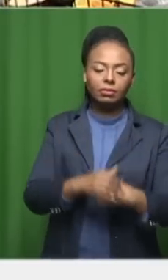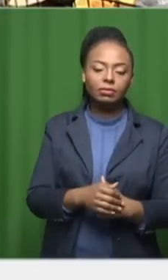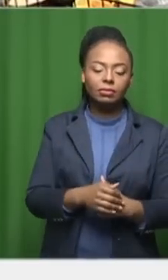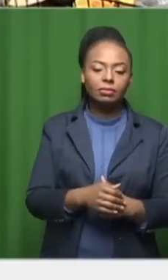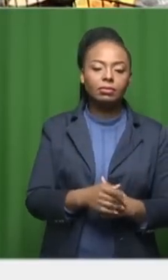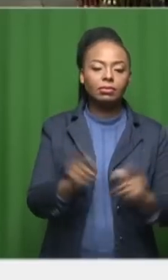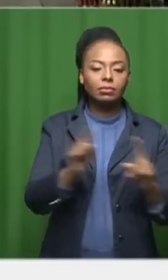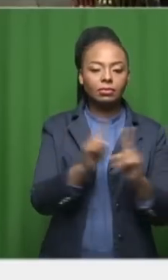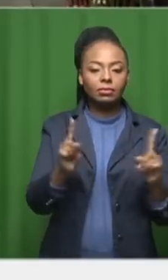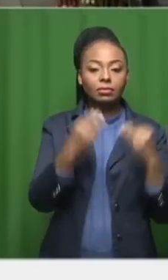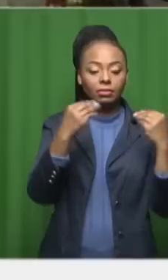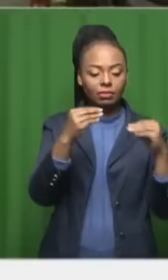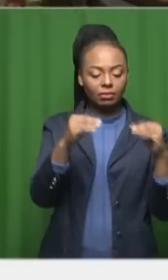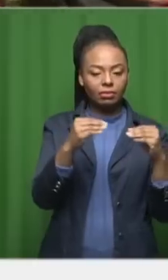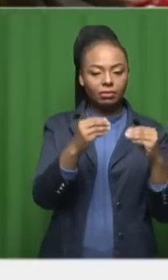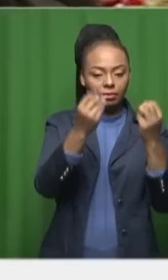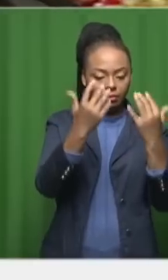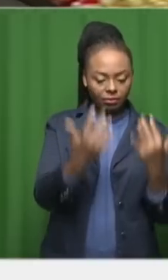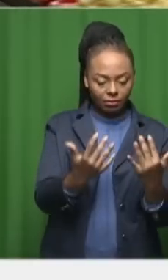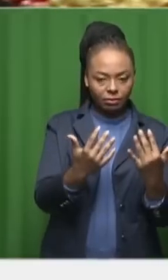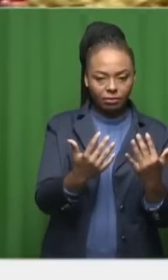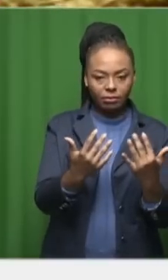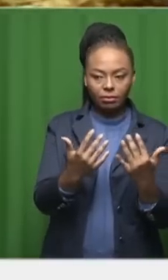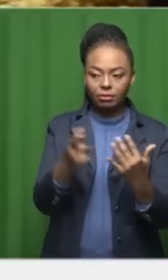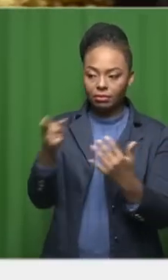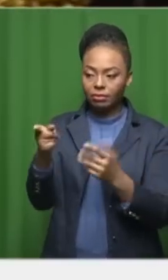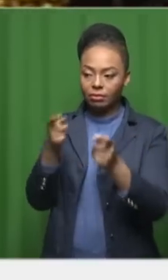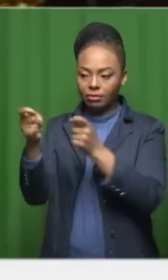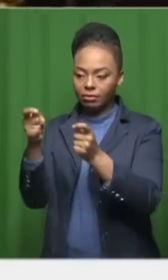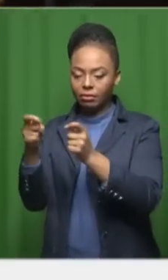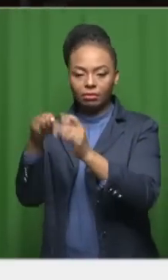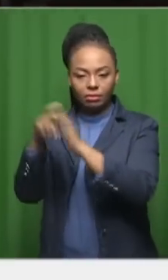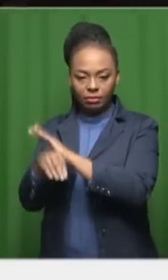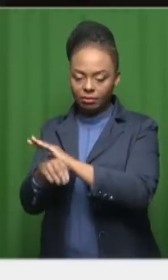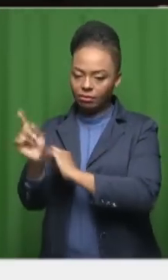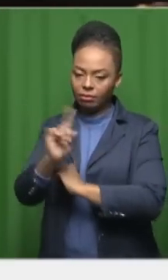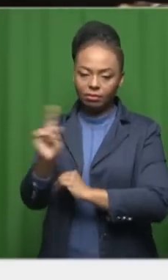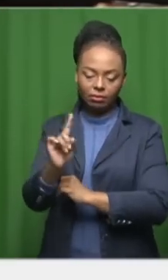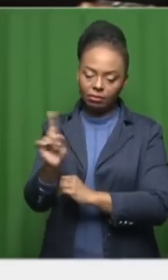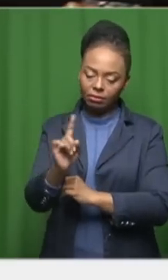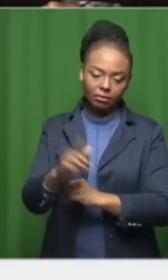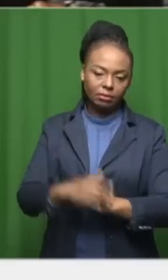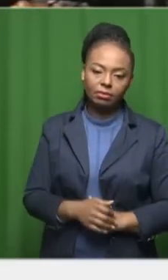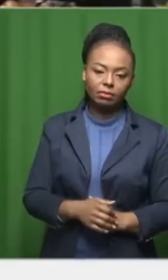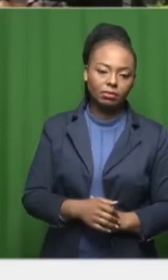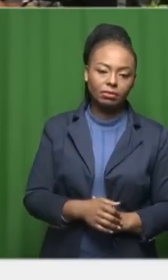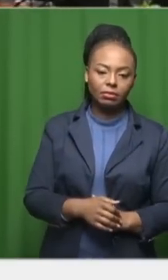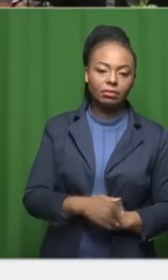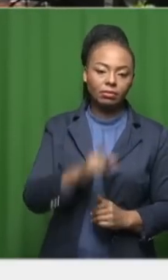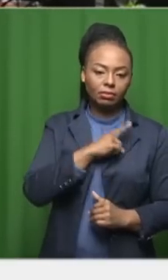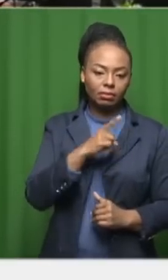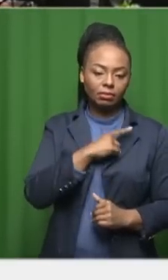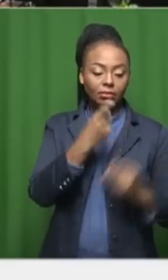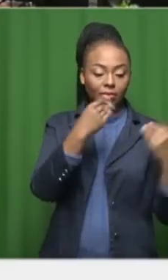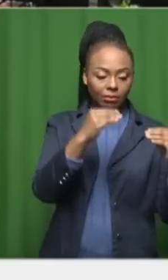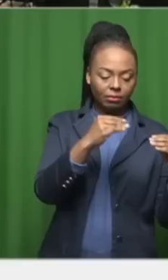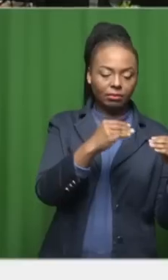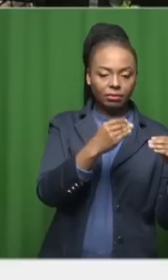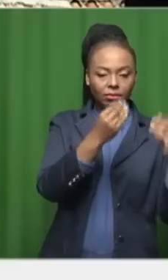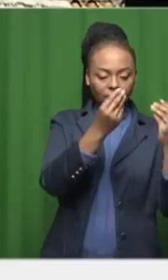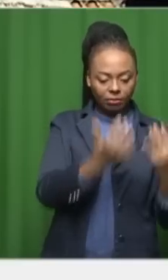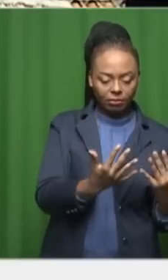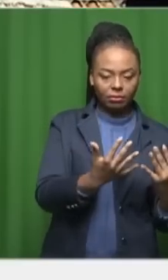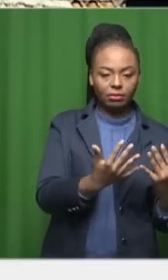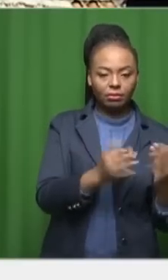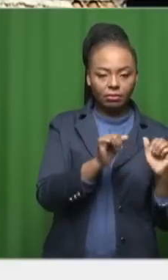that the cost in the chain doesn't necessarily decrease according to what you would see in commodity prices. And in